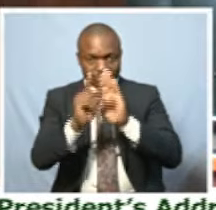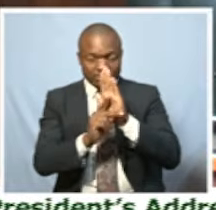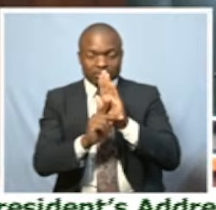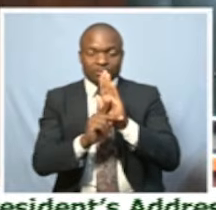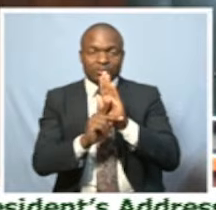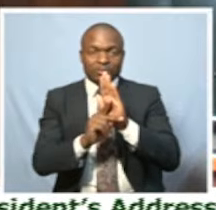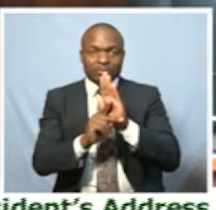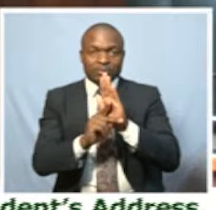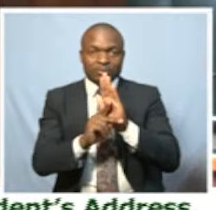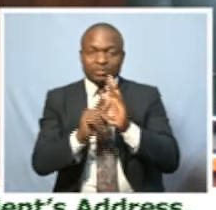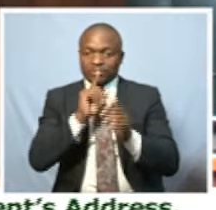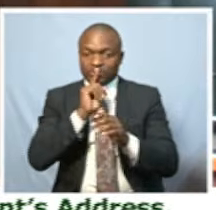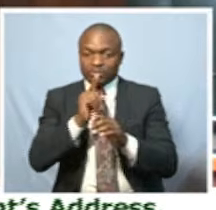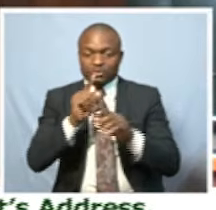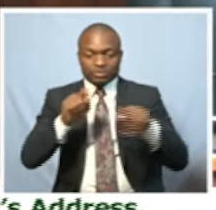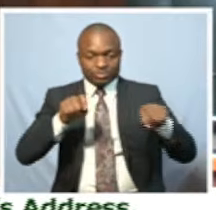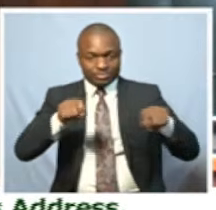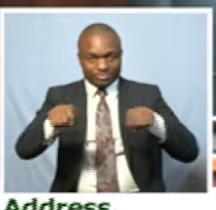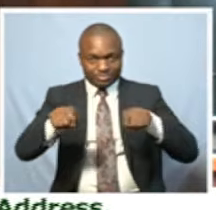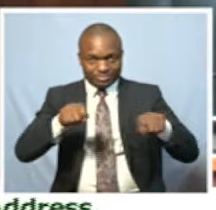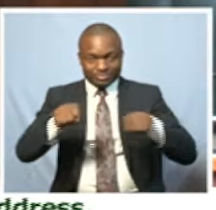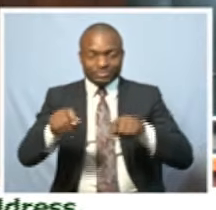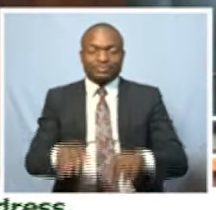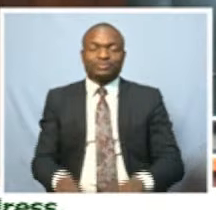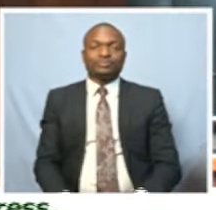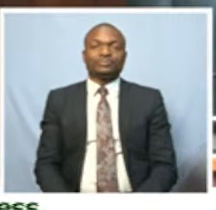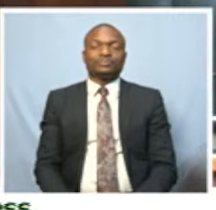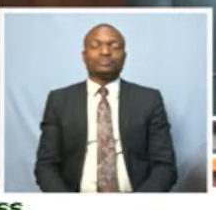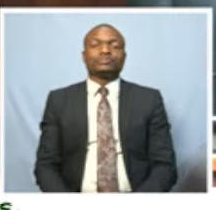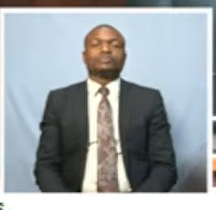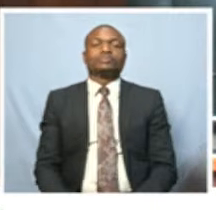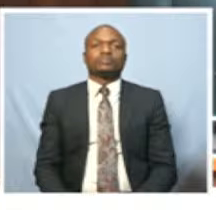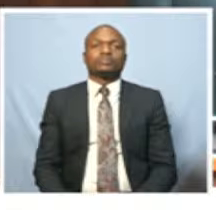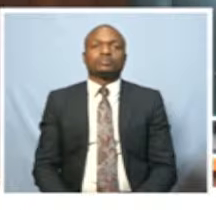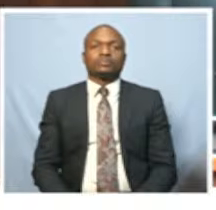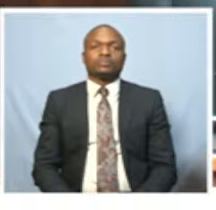principles to real governance.